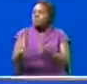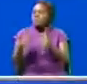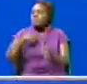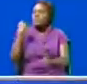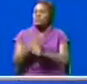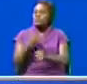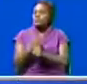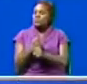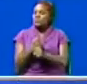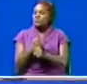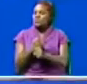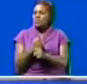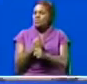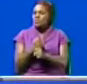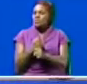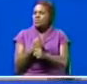What have I done?